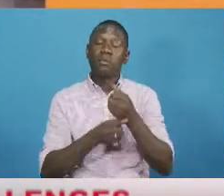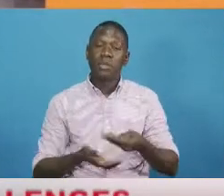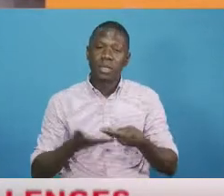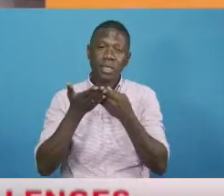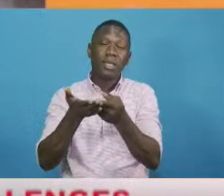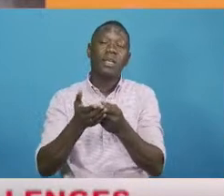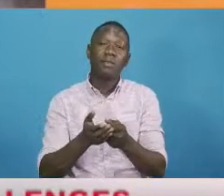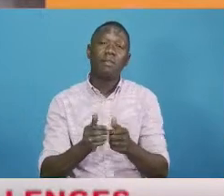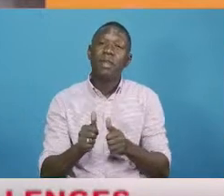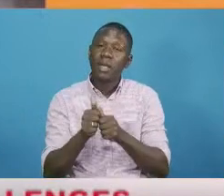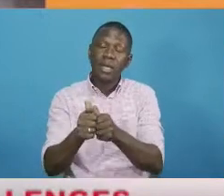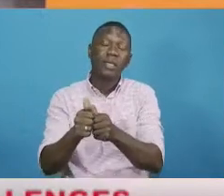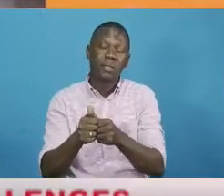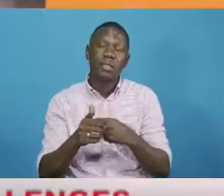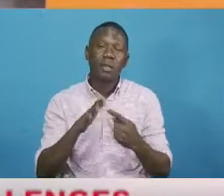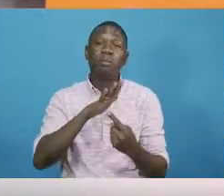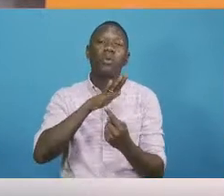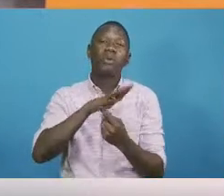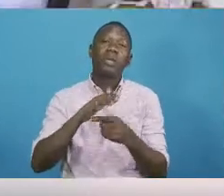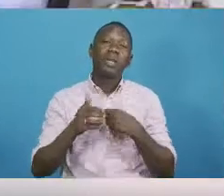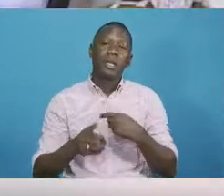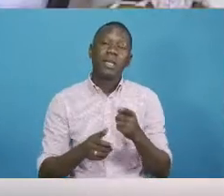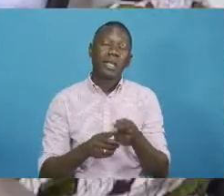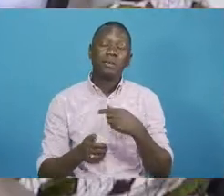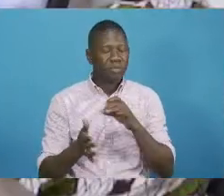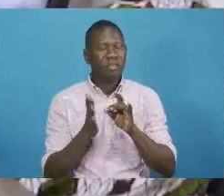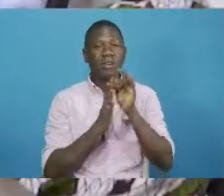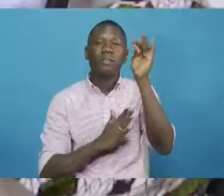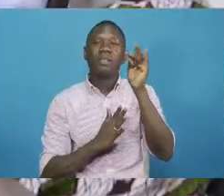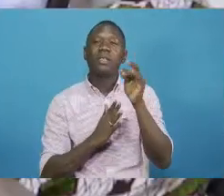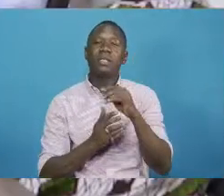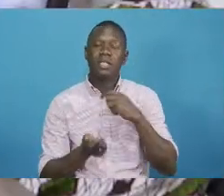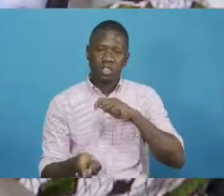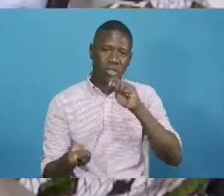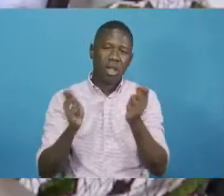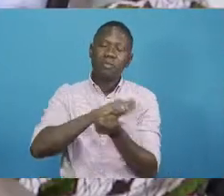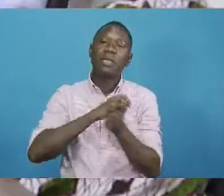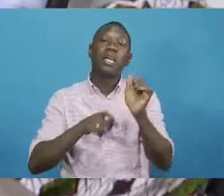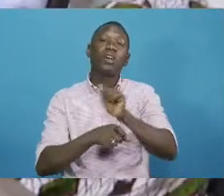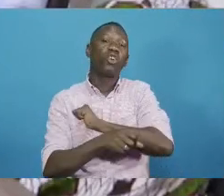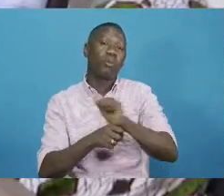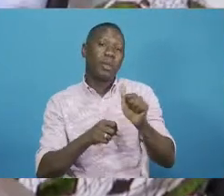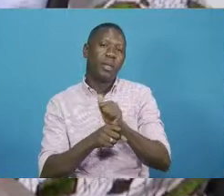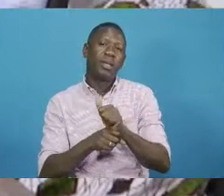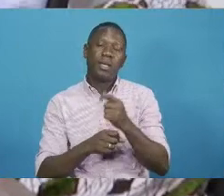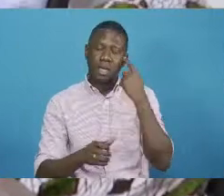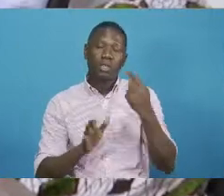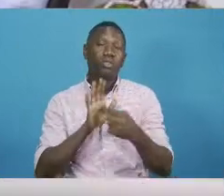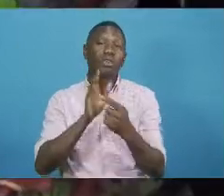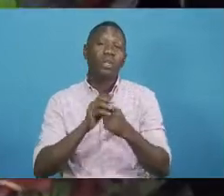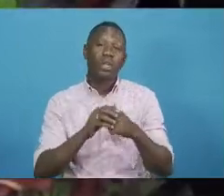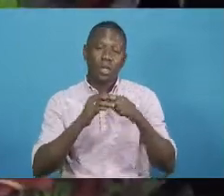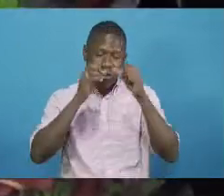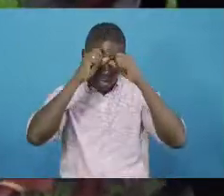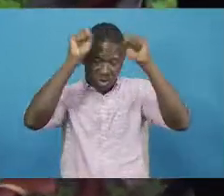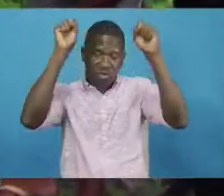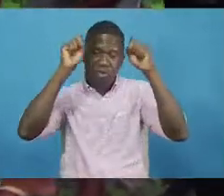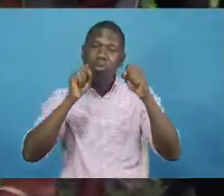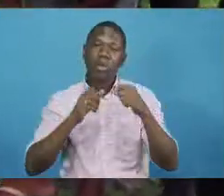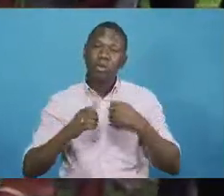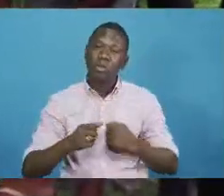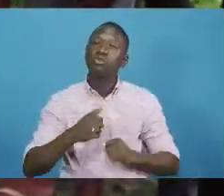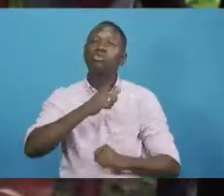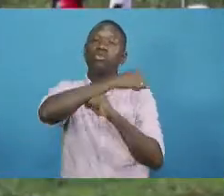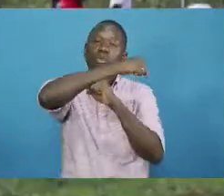promoting environment-friendly projects and infrastructure, especially decarbonizing the economy. Reiterating government's commitment to building the